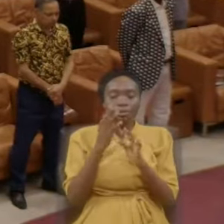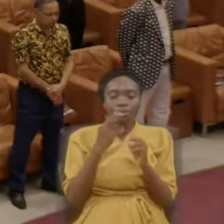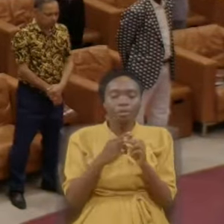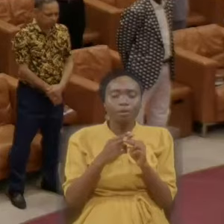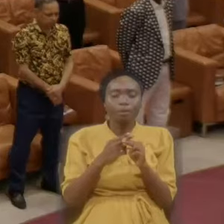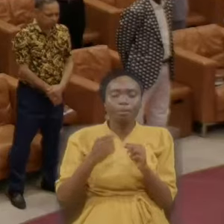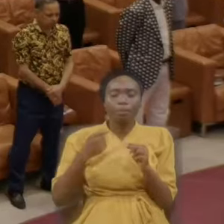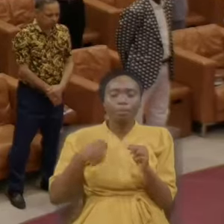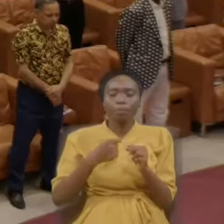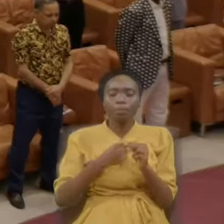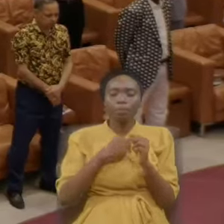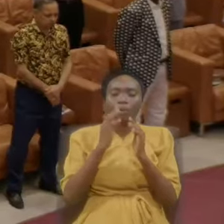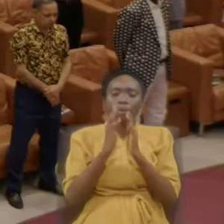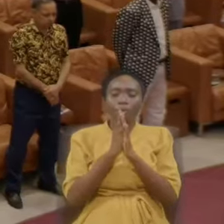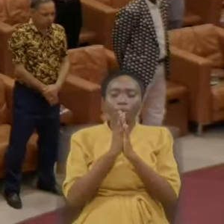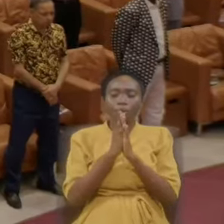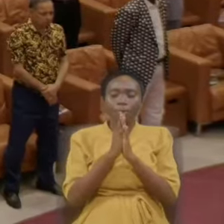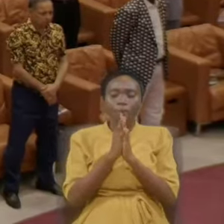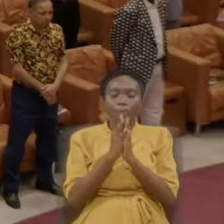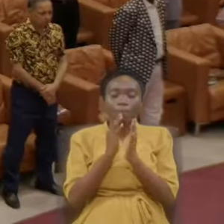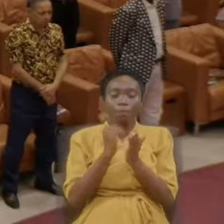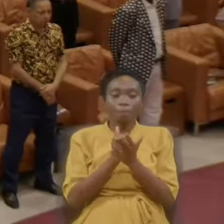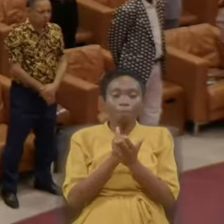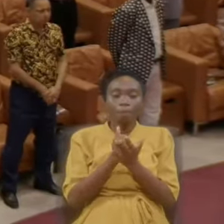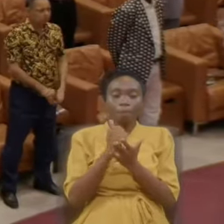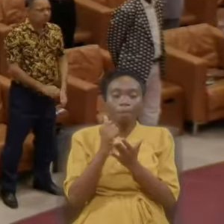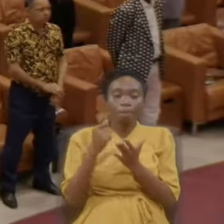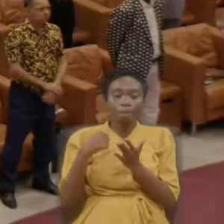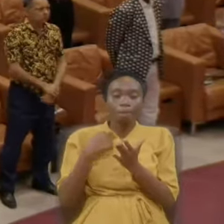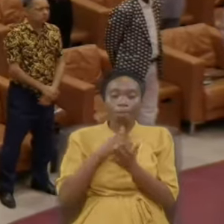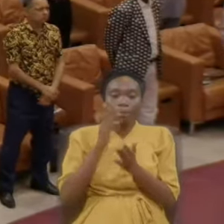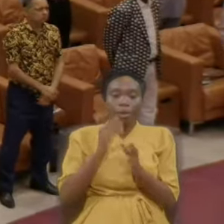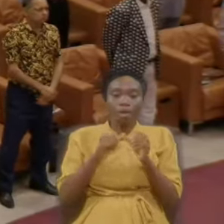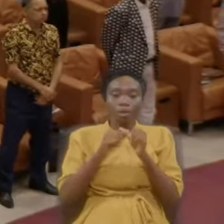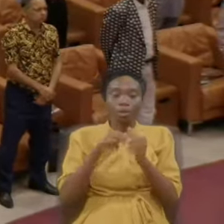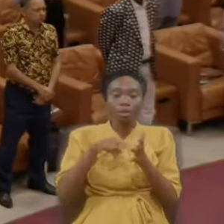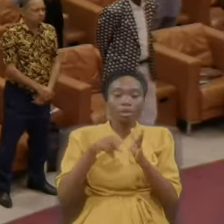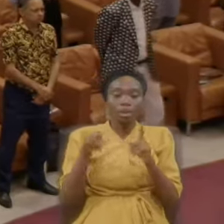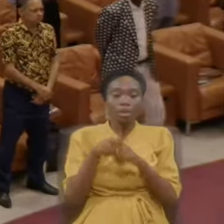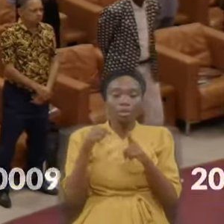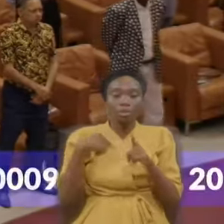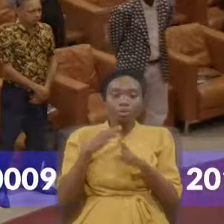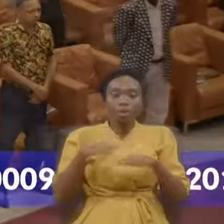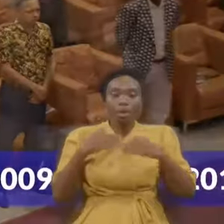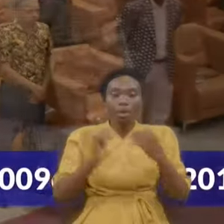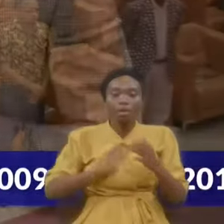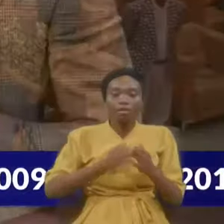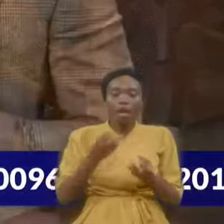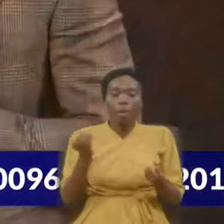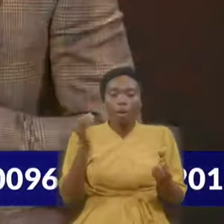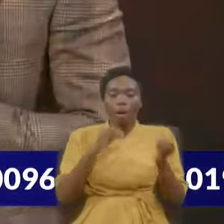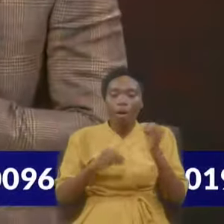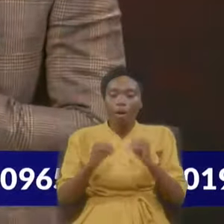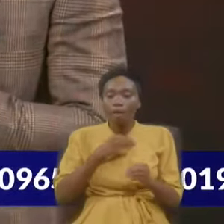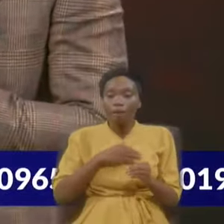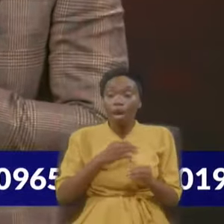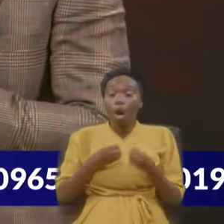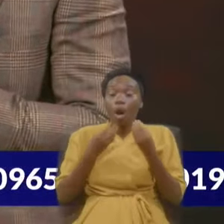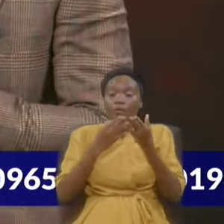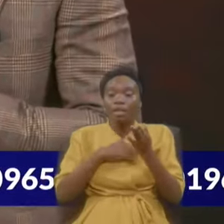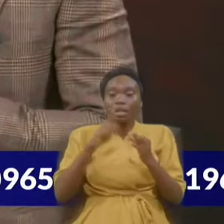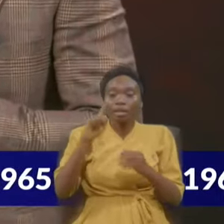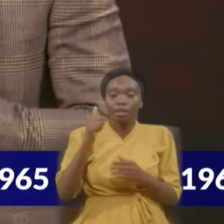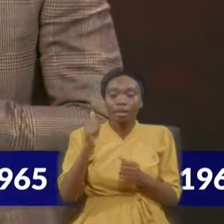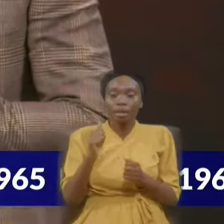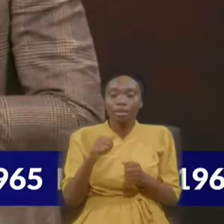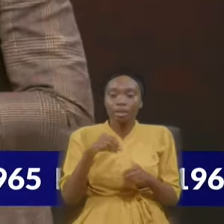name, we pray. We shall remain standing as we give our tithe and offering. I read to you in the